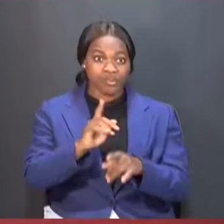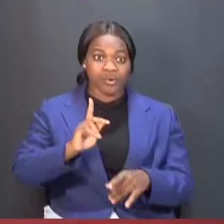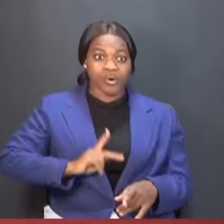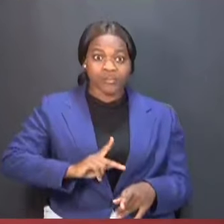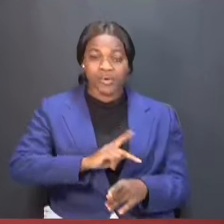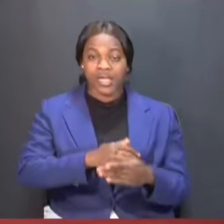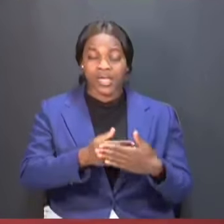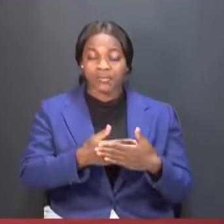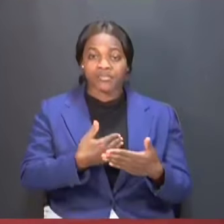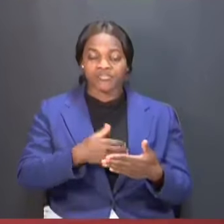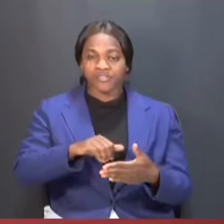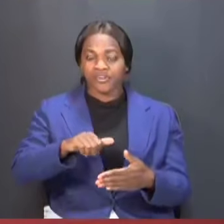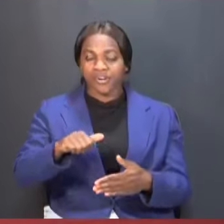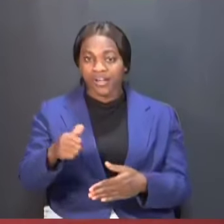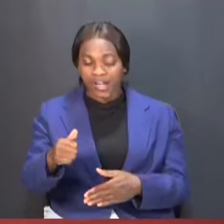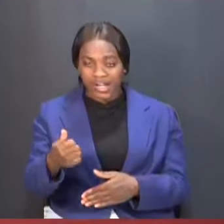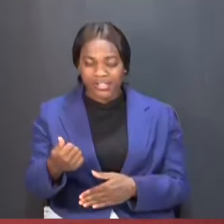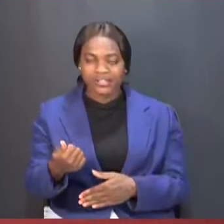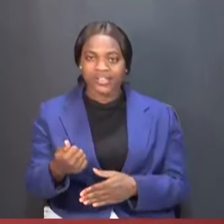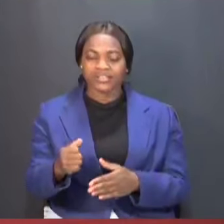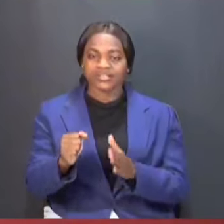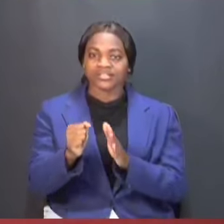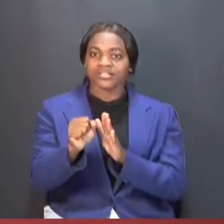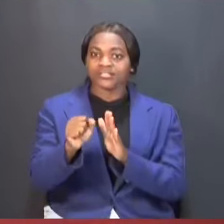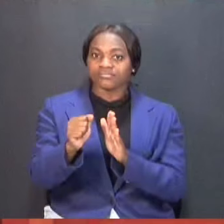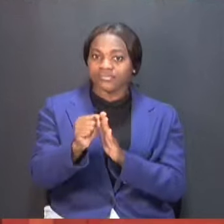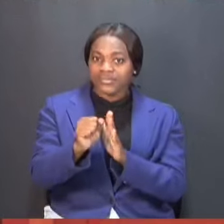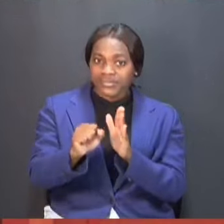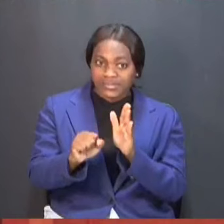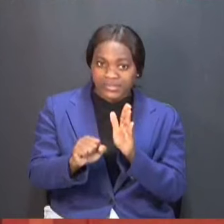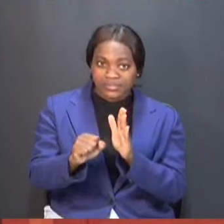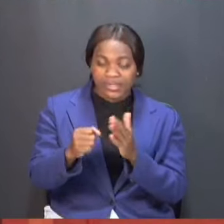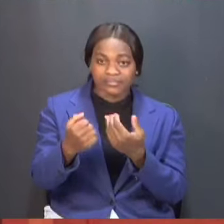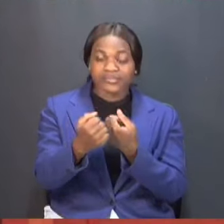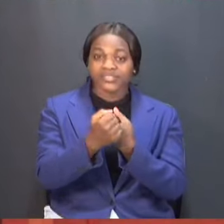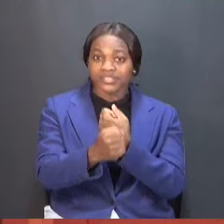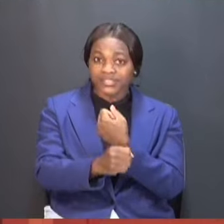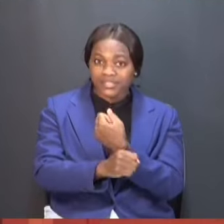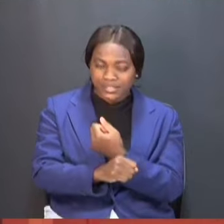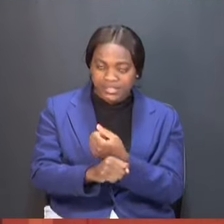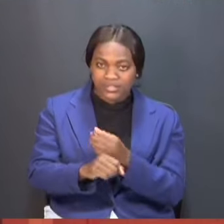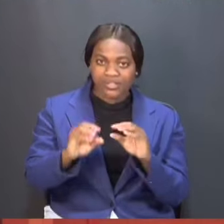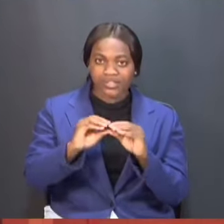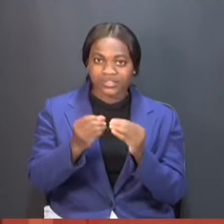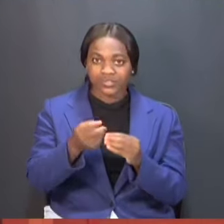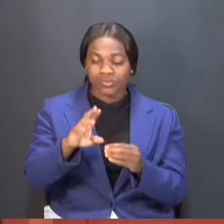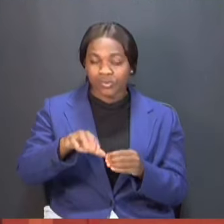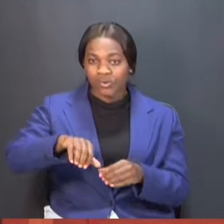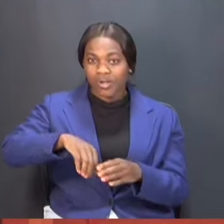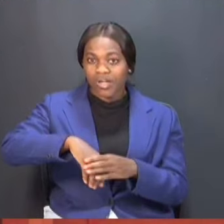state organs or external bodies.